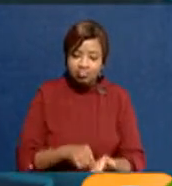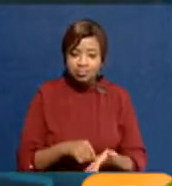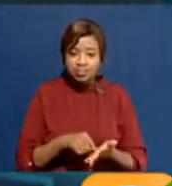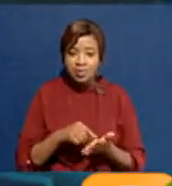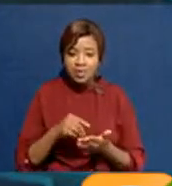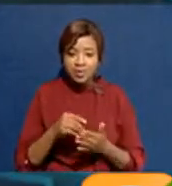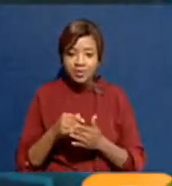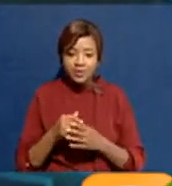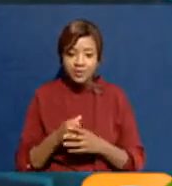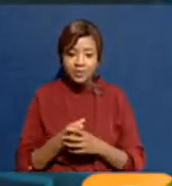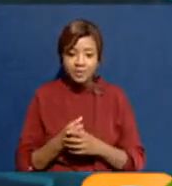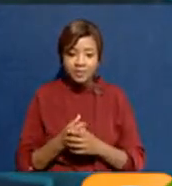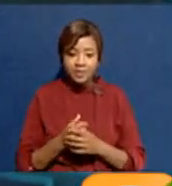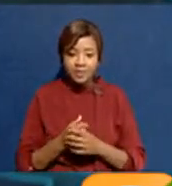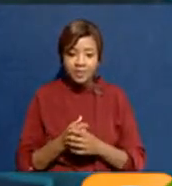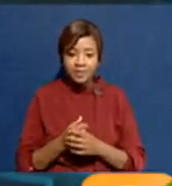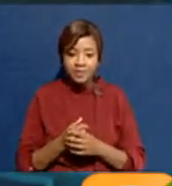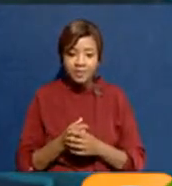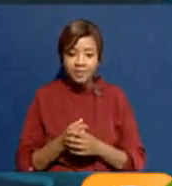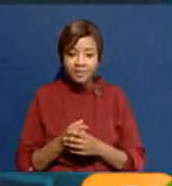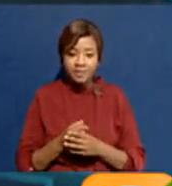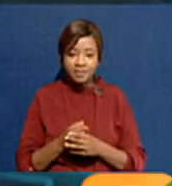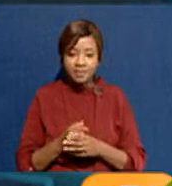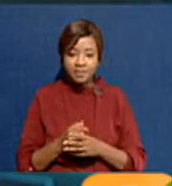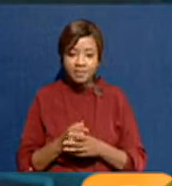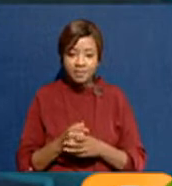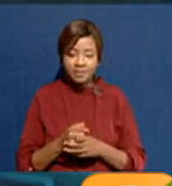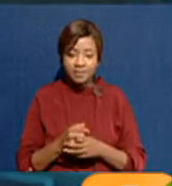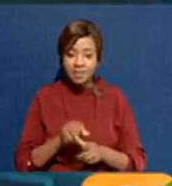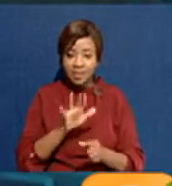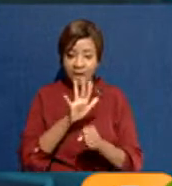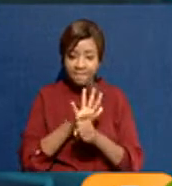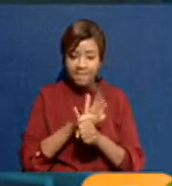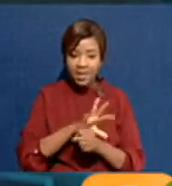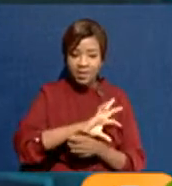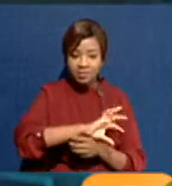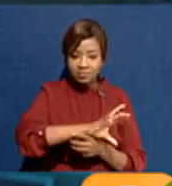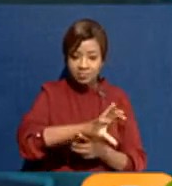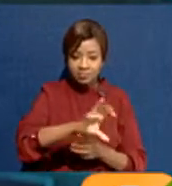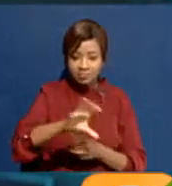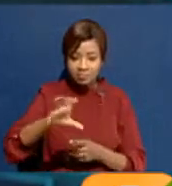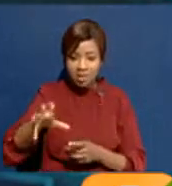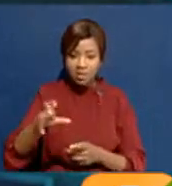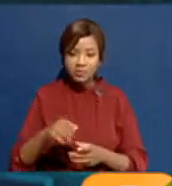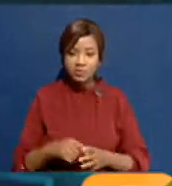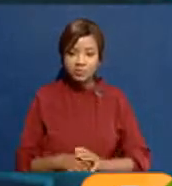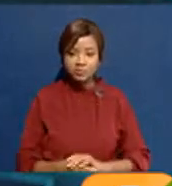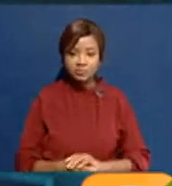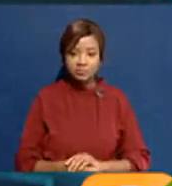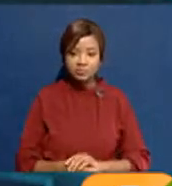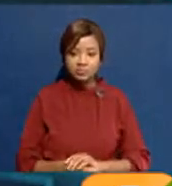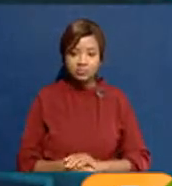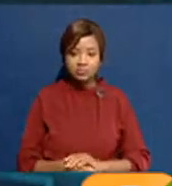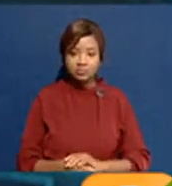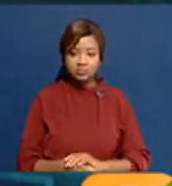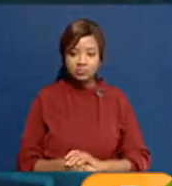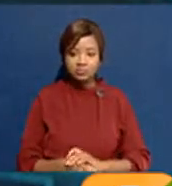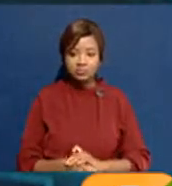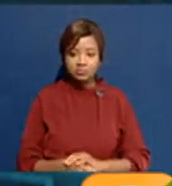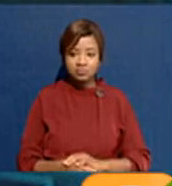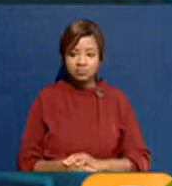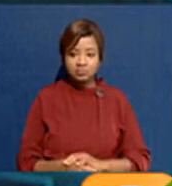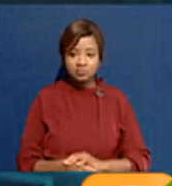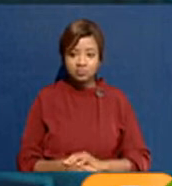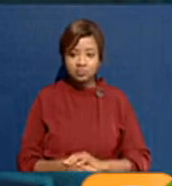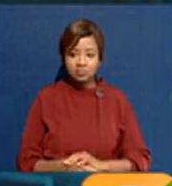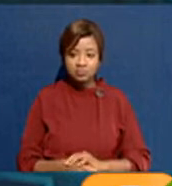immunization session, most or many of the counties, some of them don't do it, but there should be a